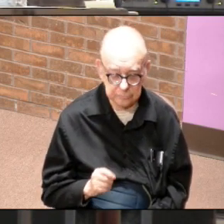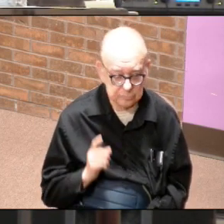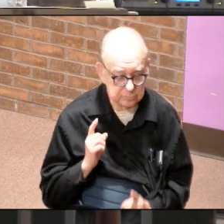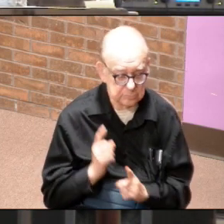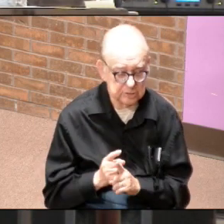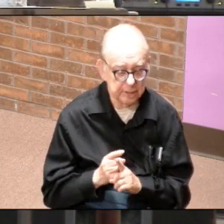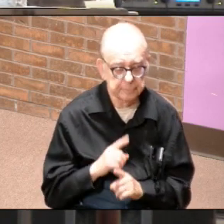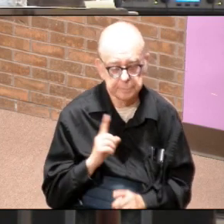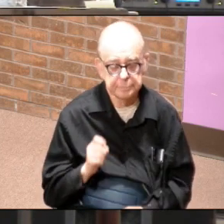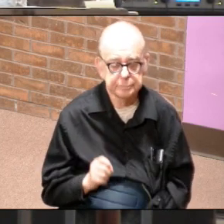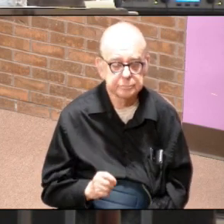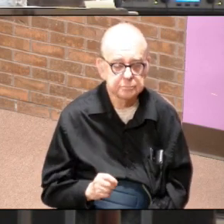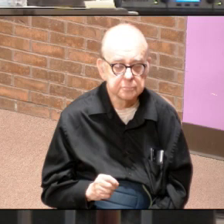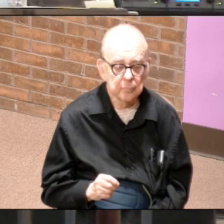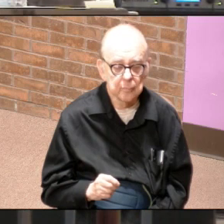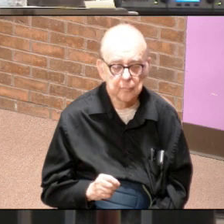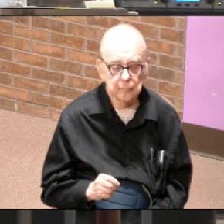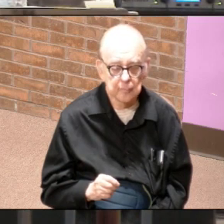Right?